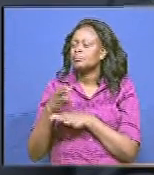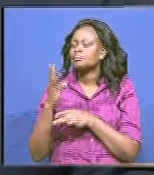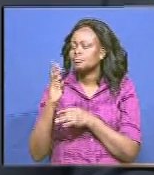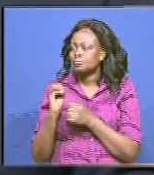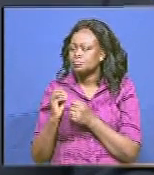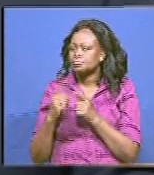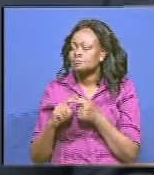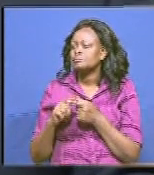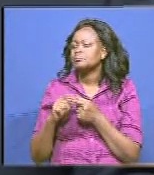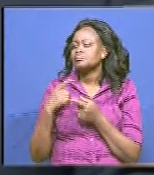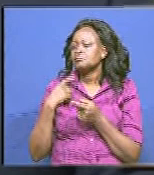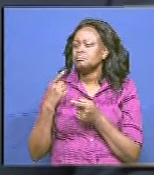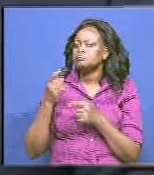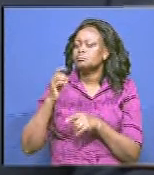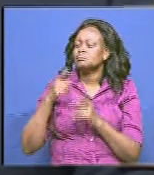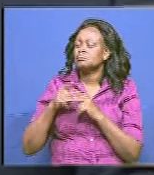We started to realize high incomes. Mm-hmm.